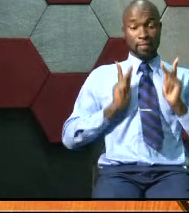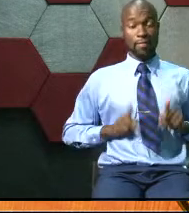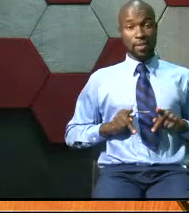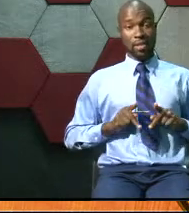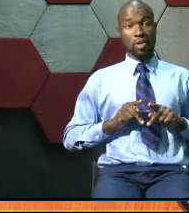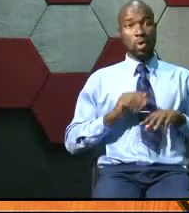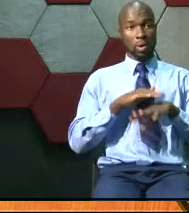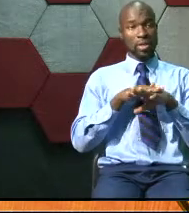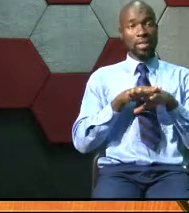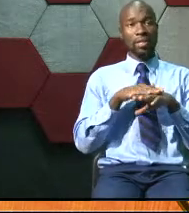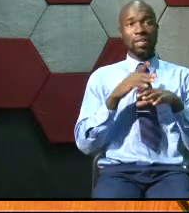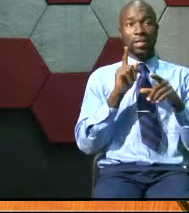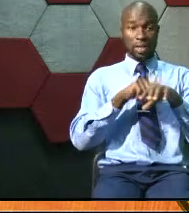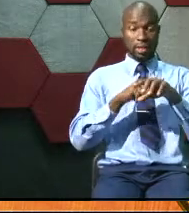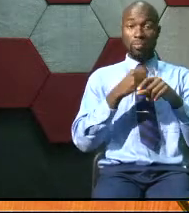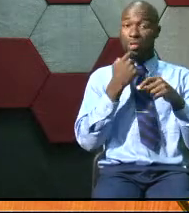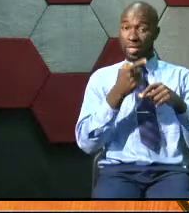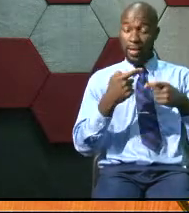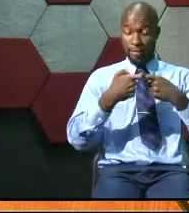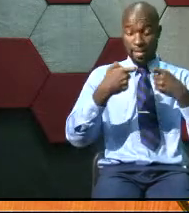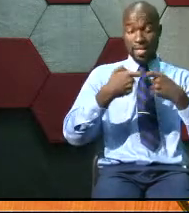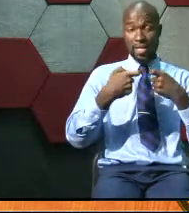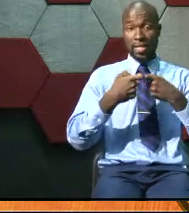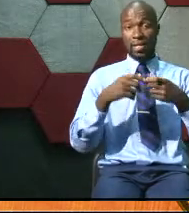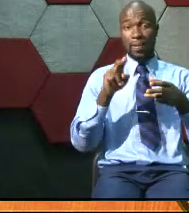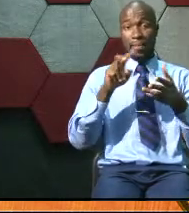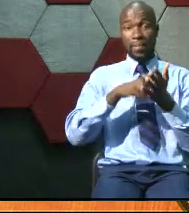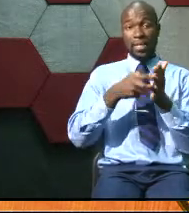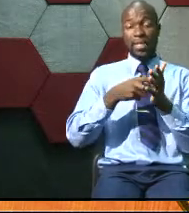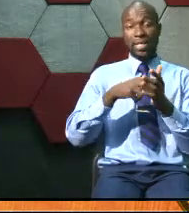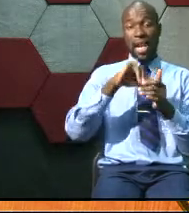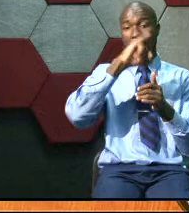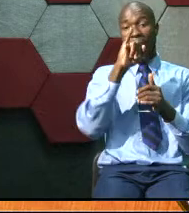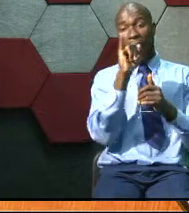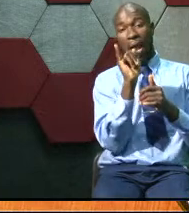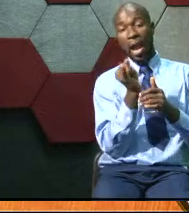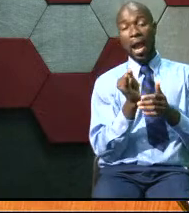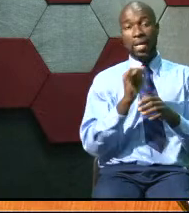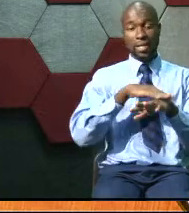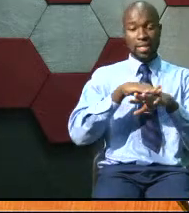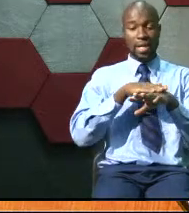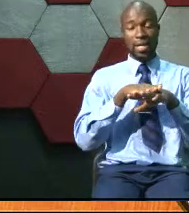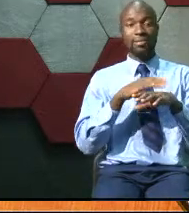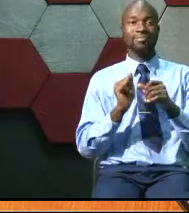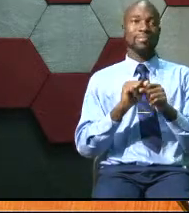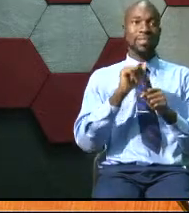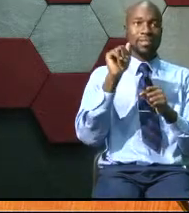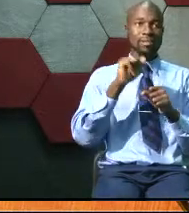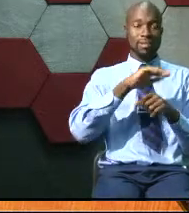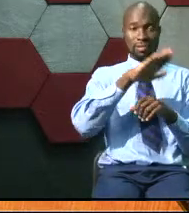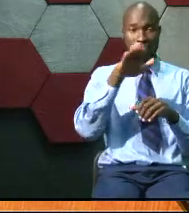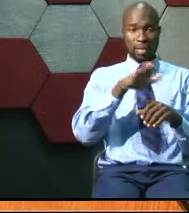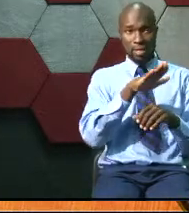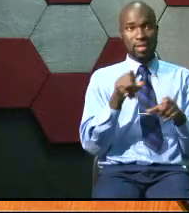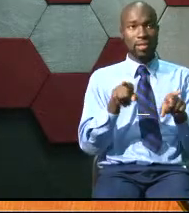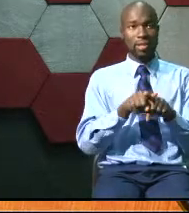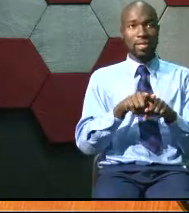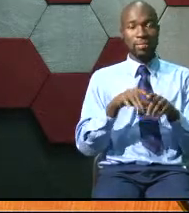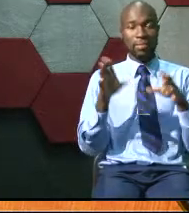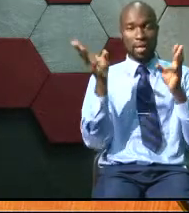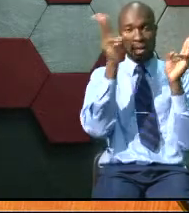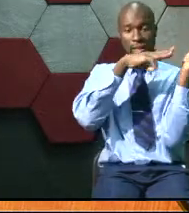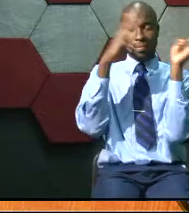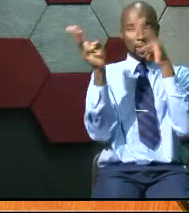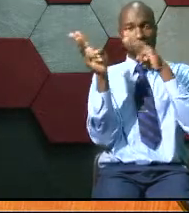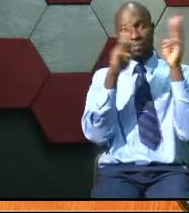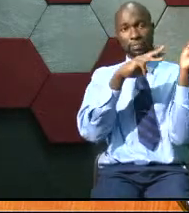sciences. So it's not, when we say physics, we're talking of physical sciences, including earth science, space-related science, climate science, all of those sciences as well.